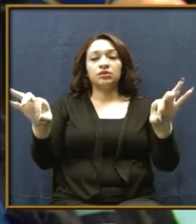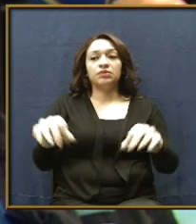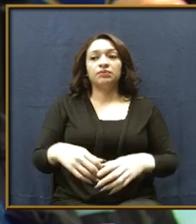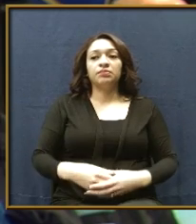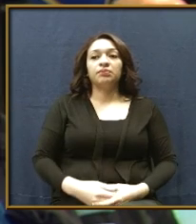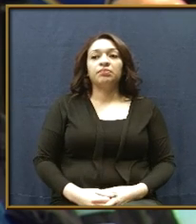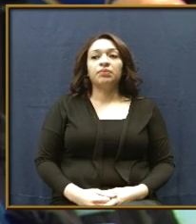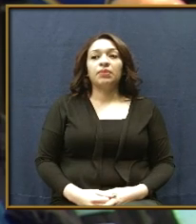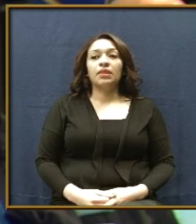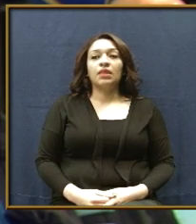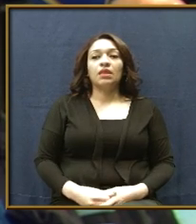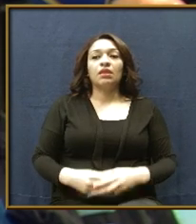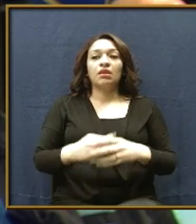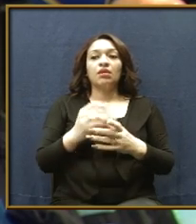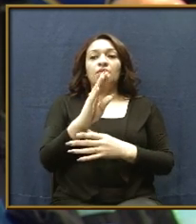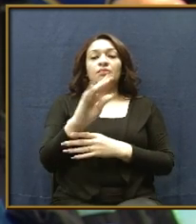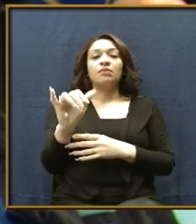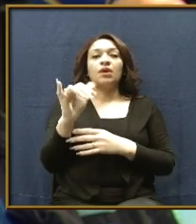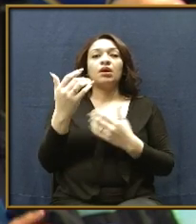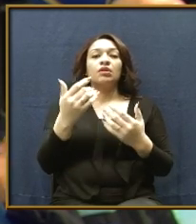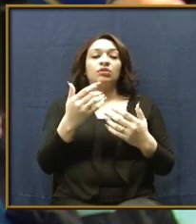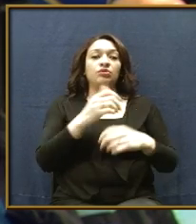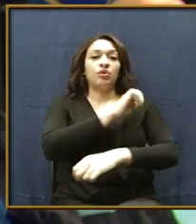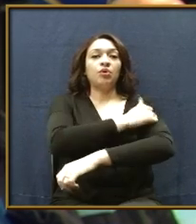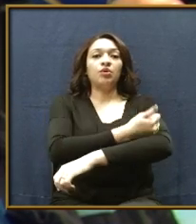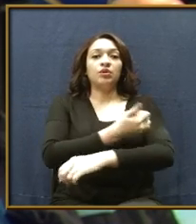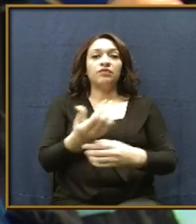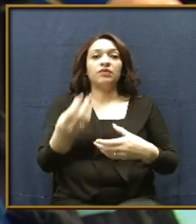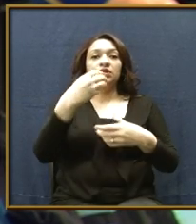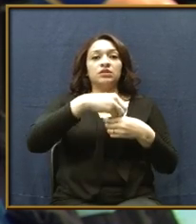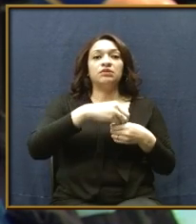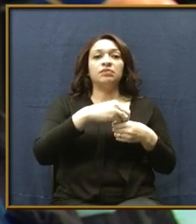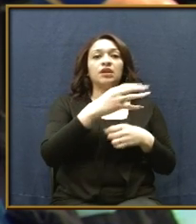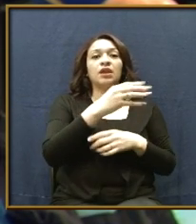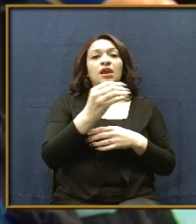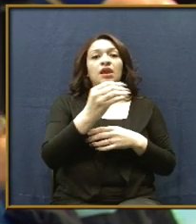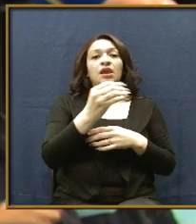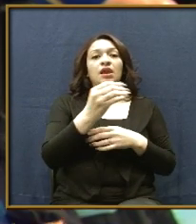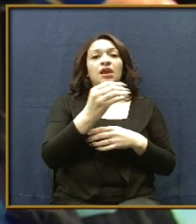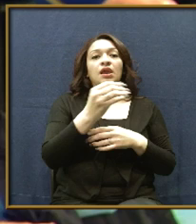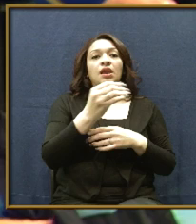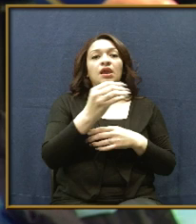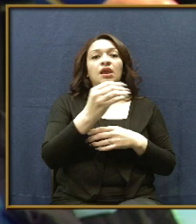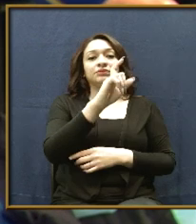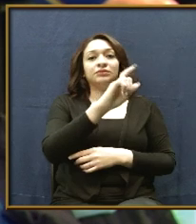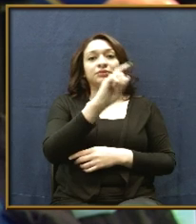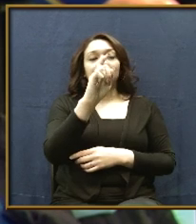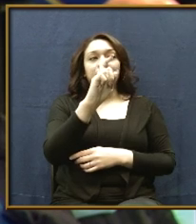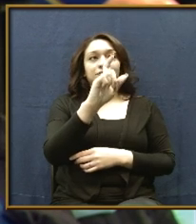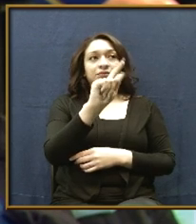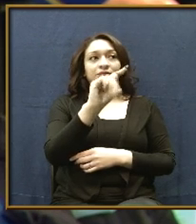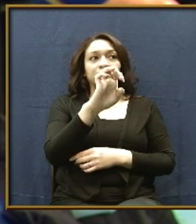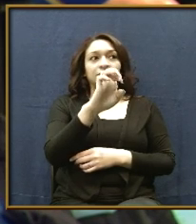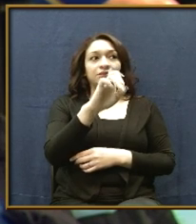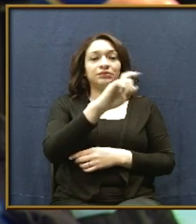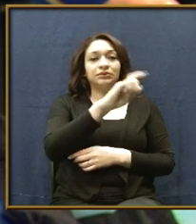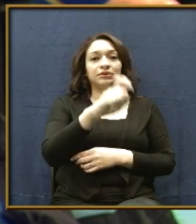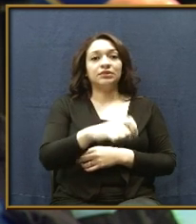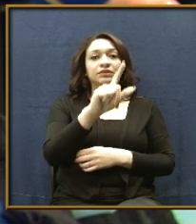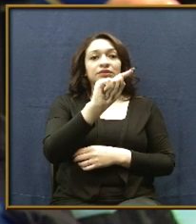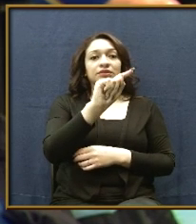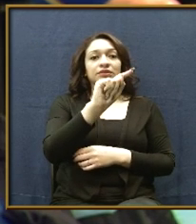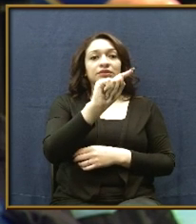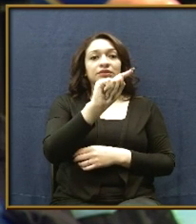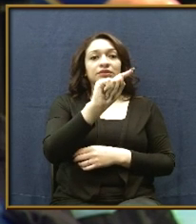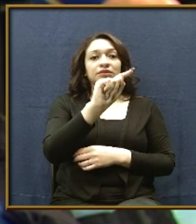By the authority vested in me by the Board of Regents of the Texas Tech University System, I confer upon each of you and